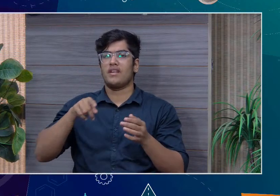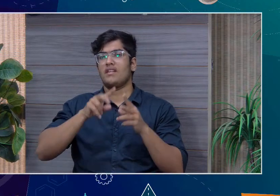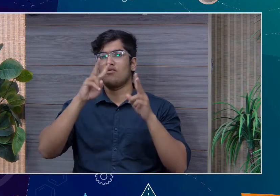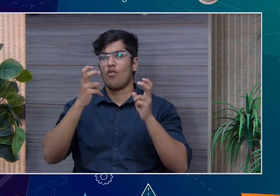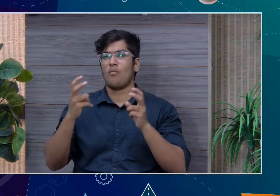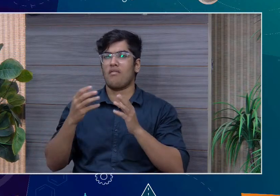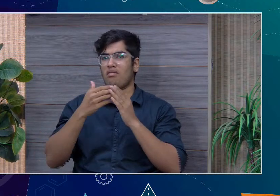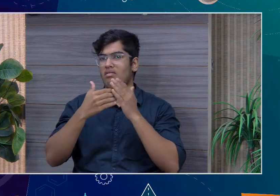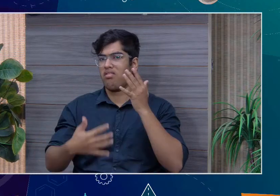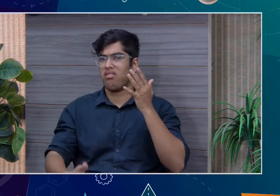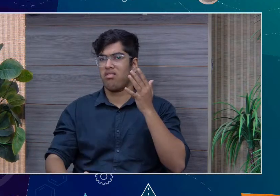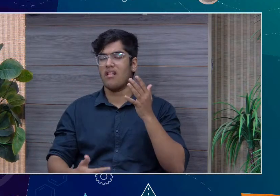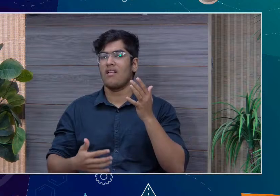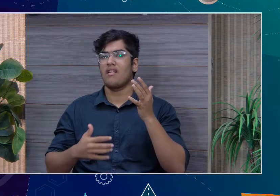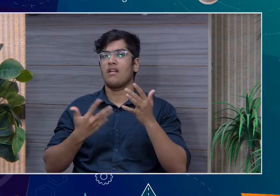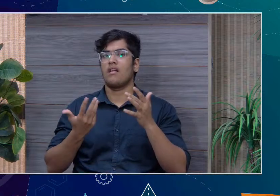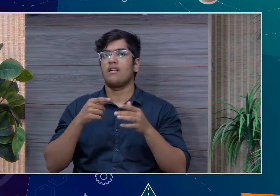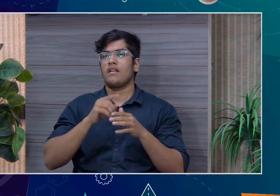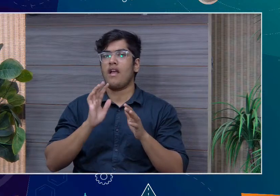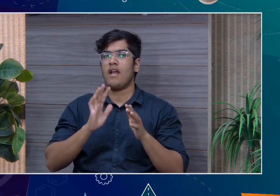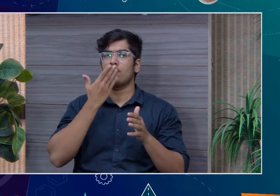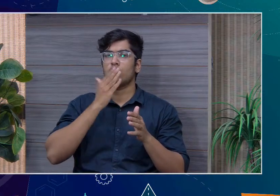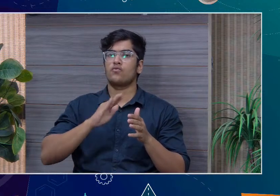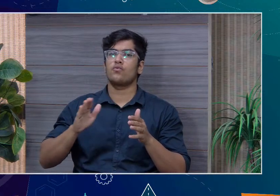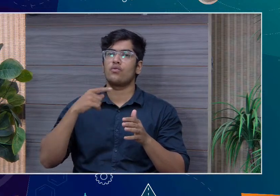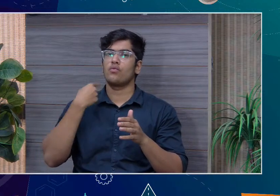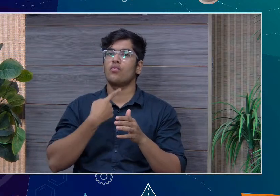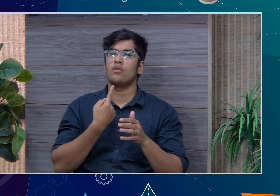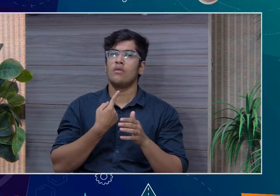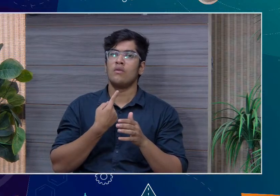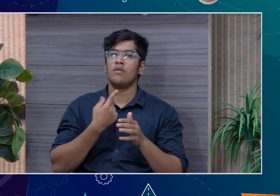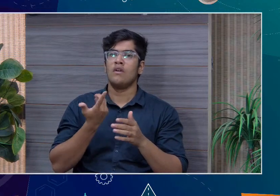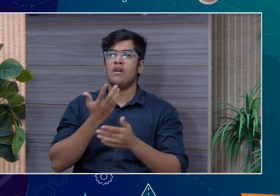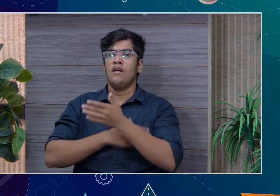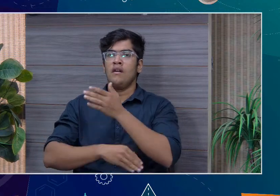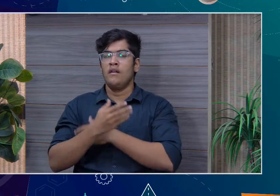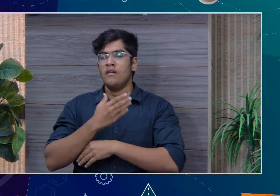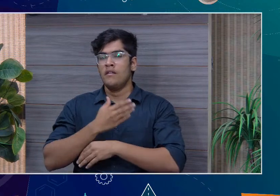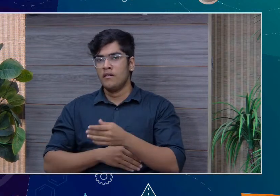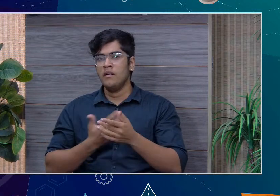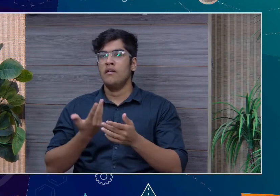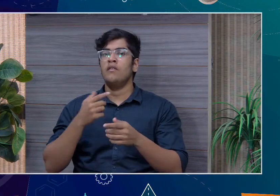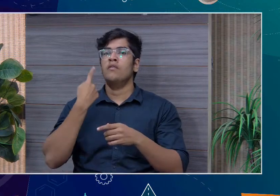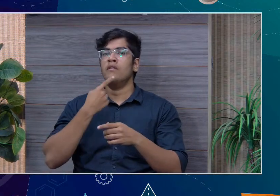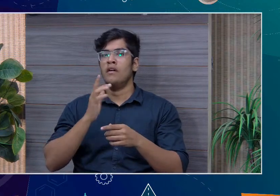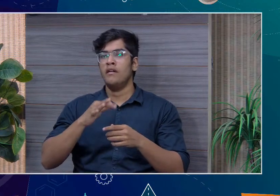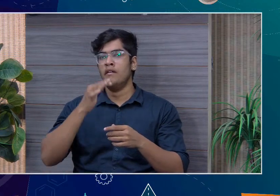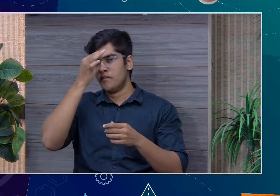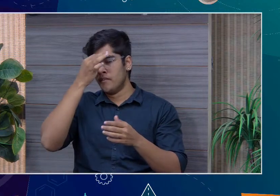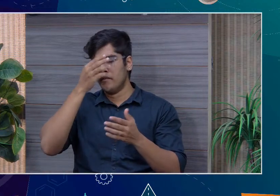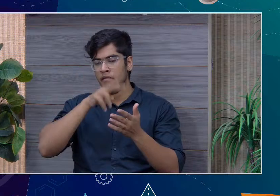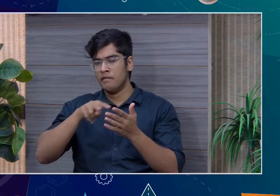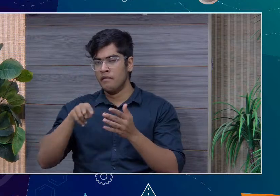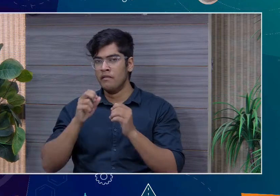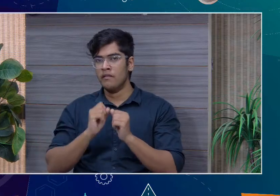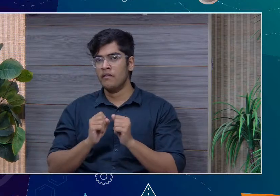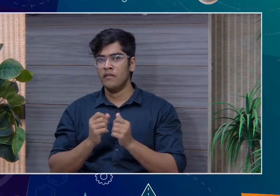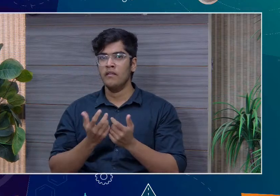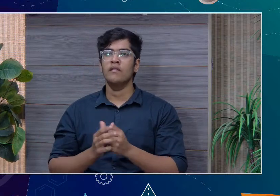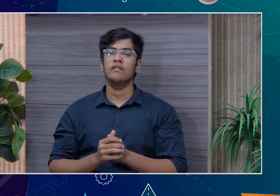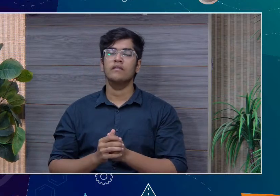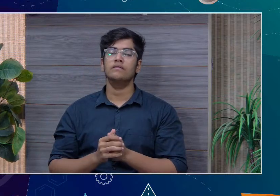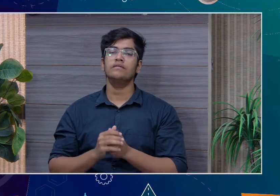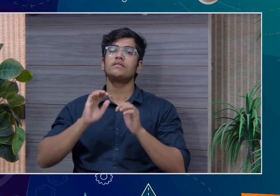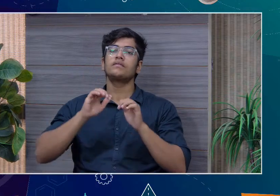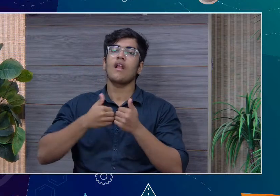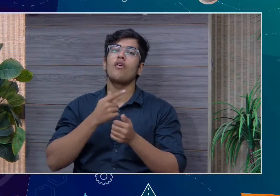long lessons, so there are students who have disabilities, who have problems in reading basically. So